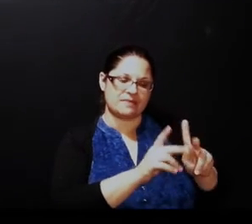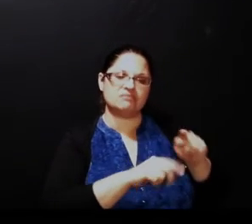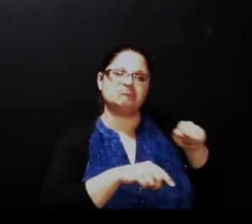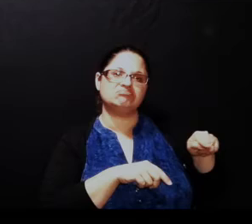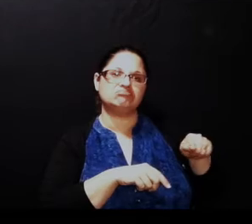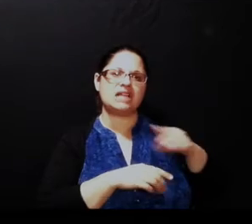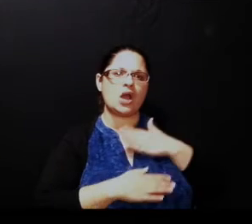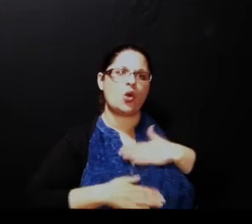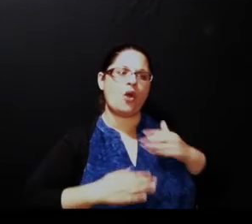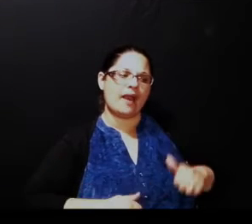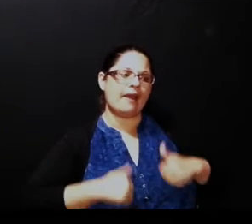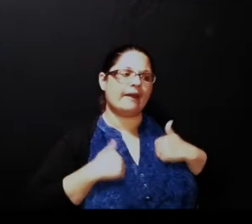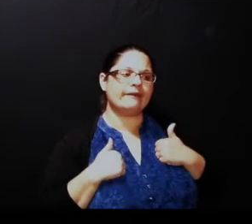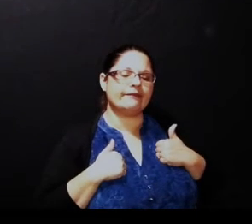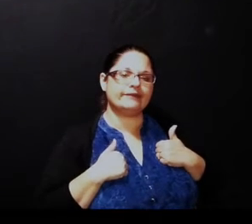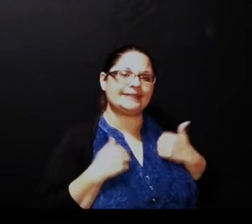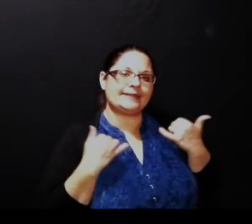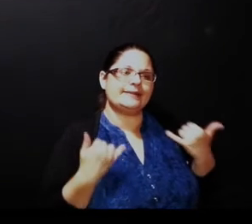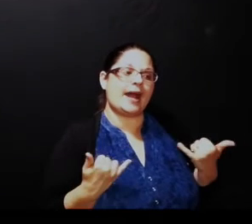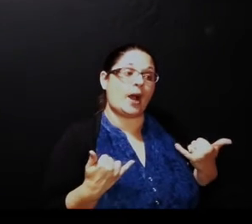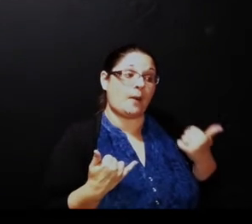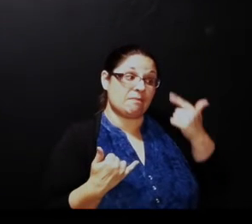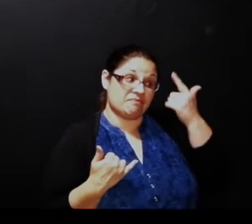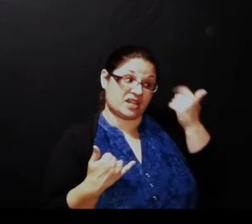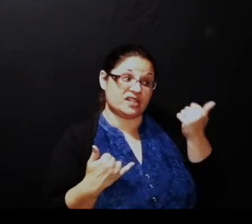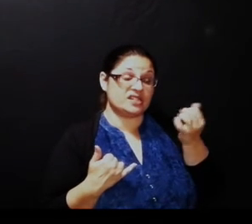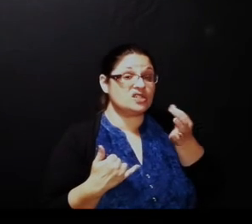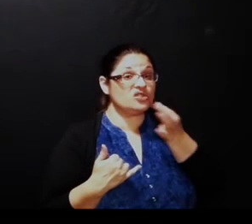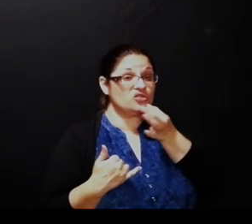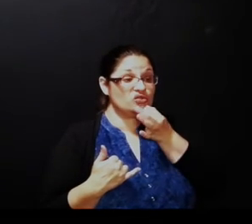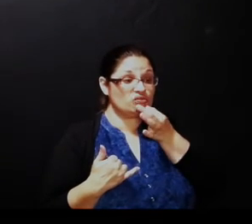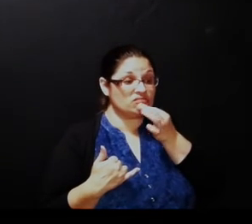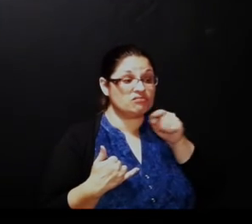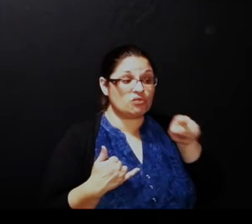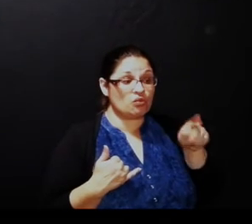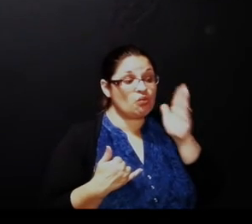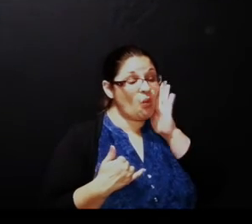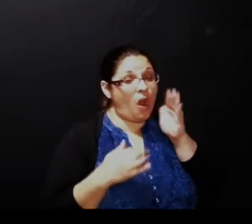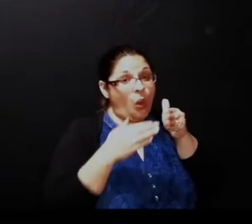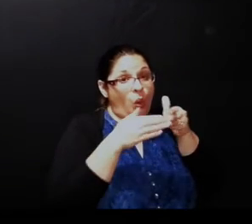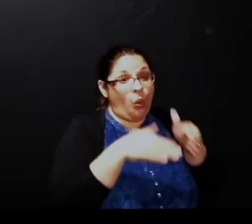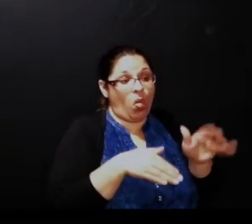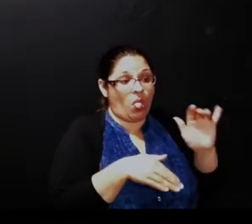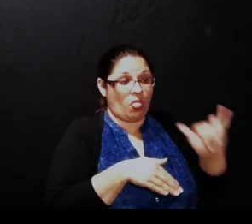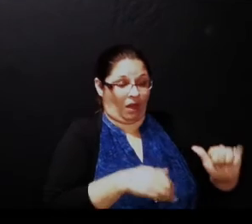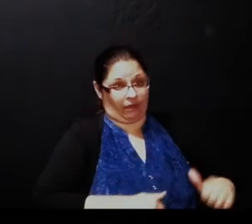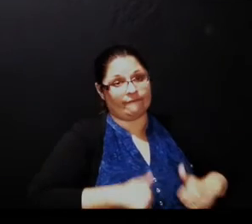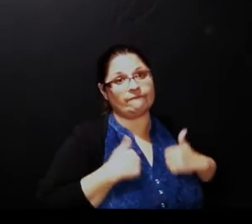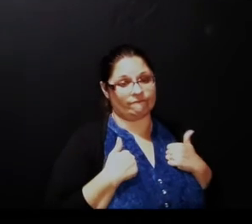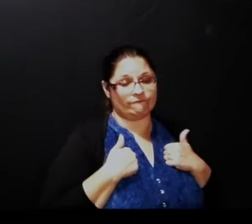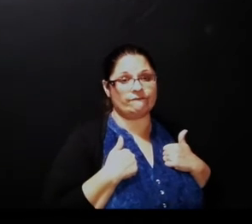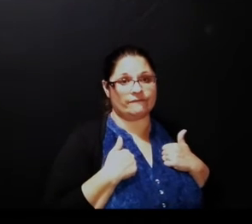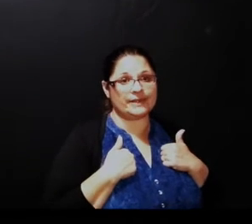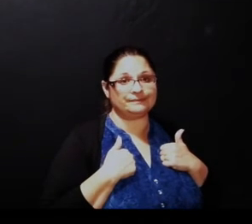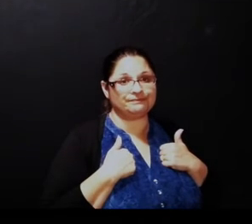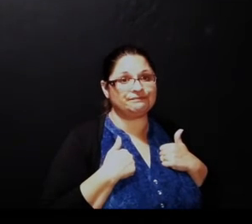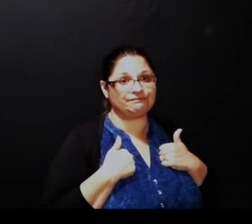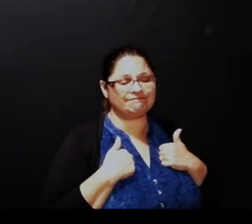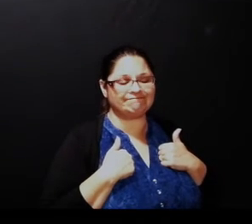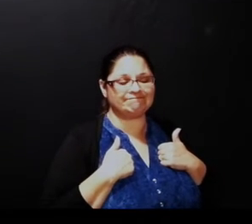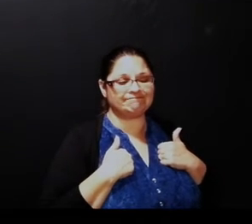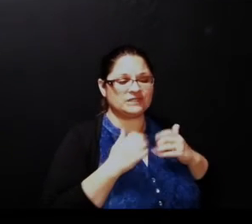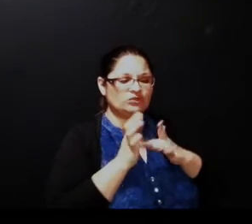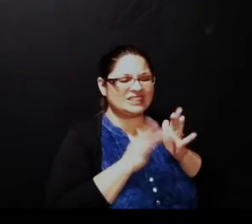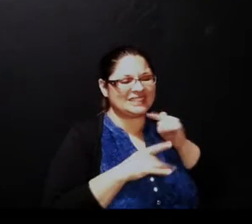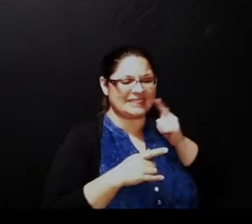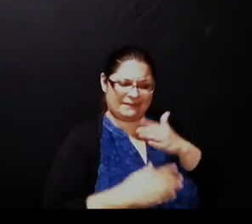Because one day, and that day will come very soon, you will lose it. You better enjoy that